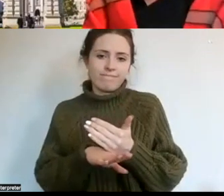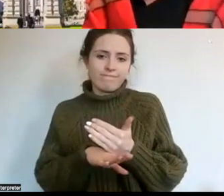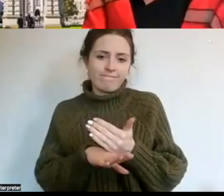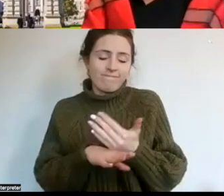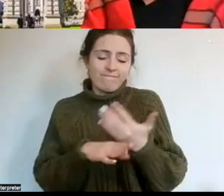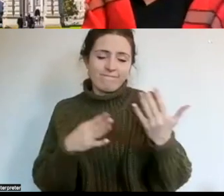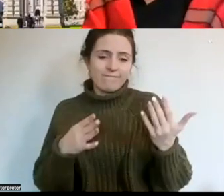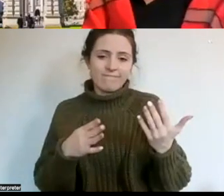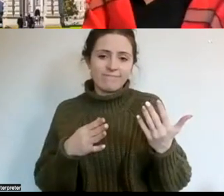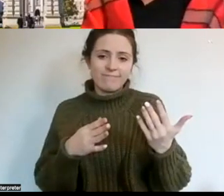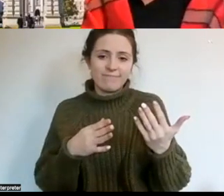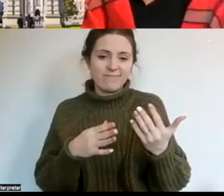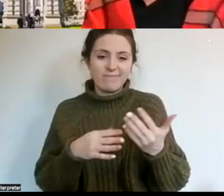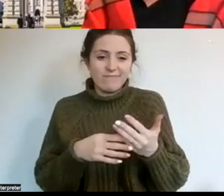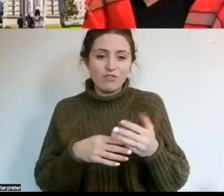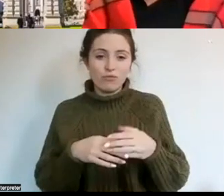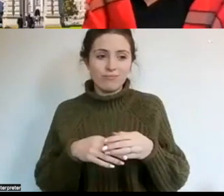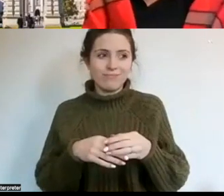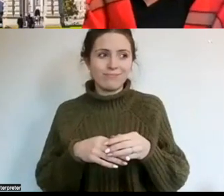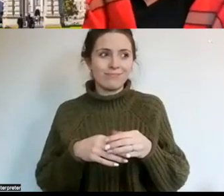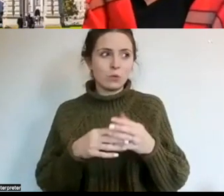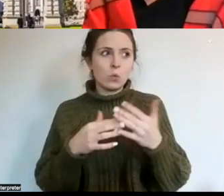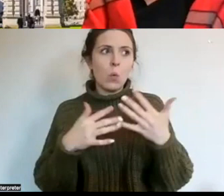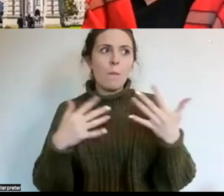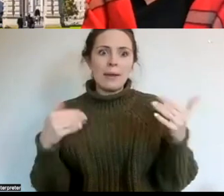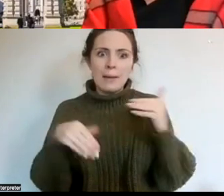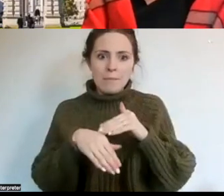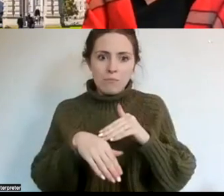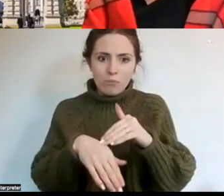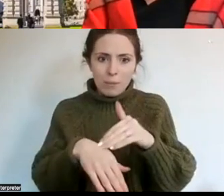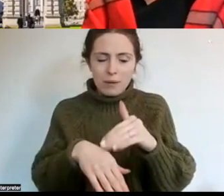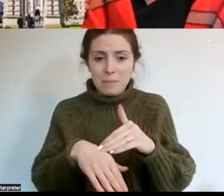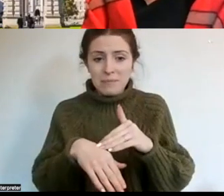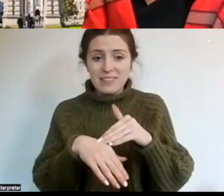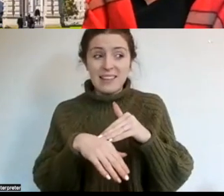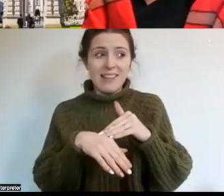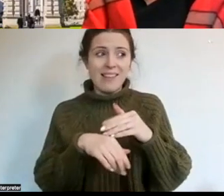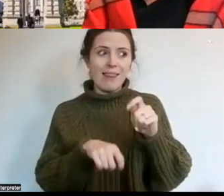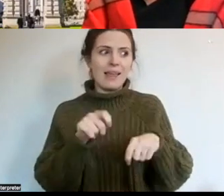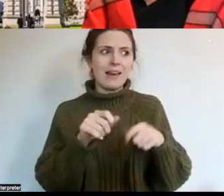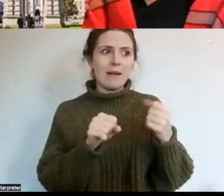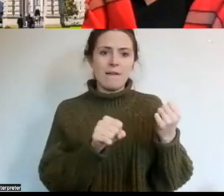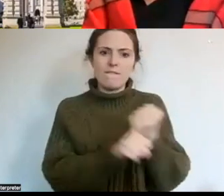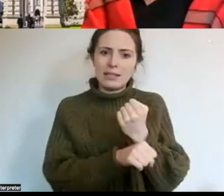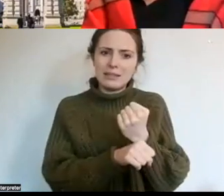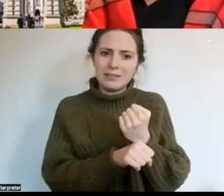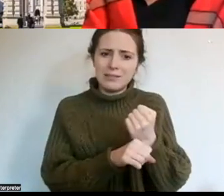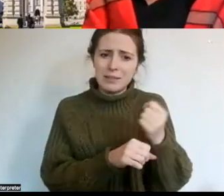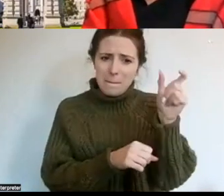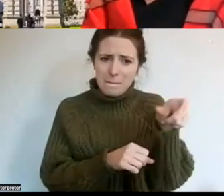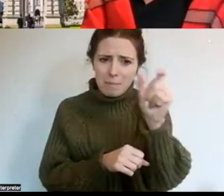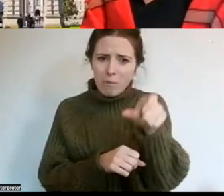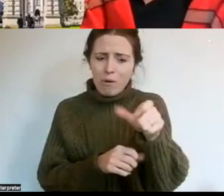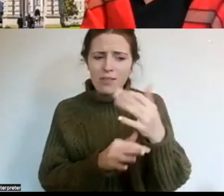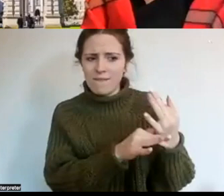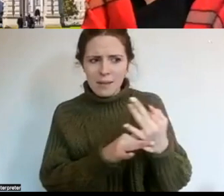so fundamentally flawed to the detriment of the individuals and their families. Yeah, thanks, Maureen. And you've